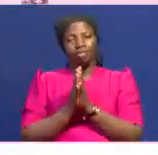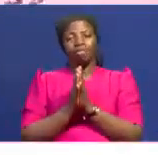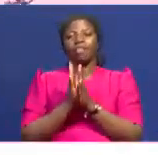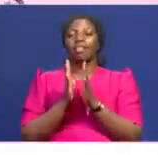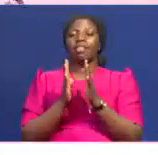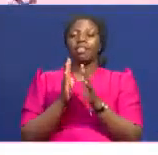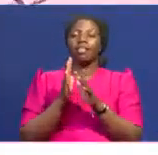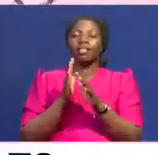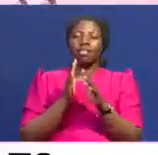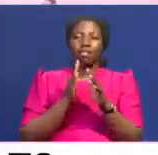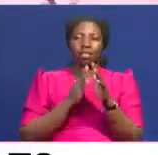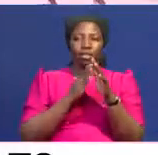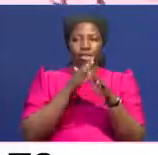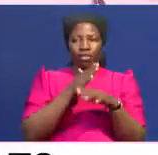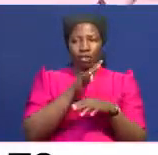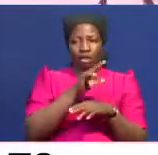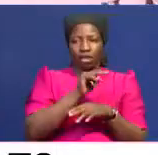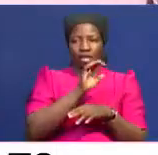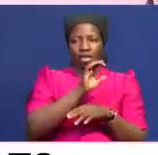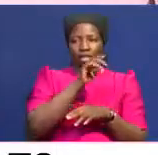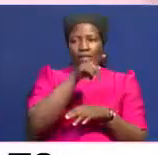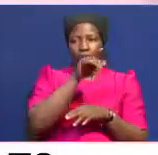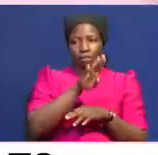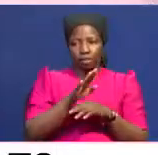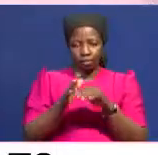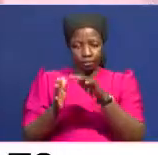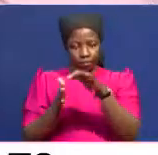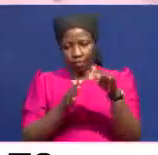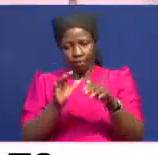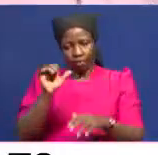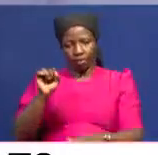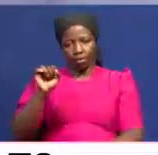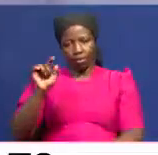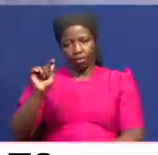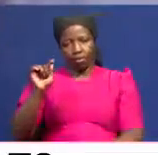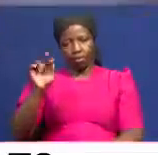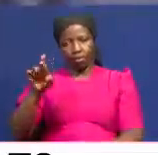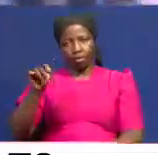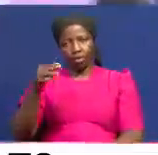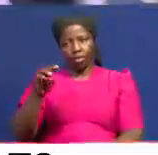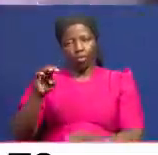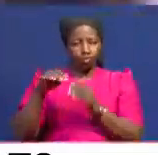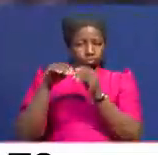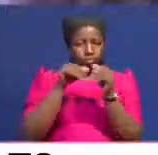over NCPB. In other matches, Strathmore defeated Desert Scorpions